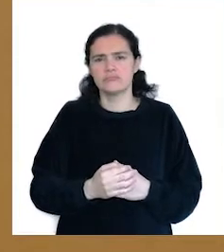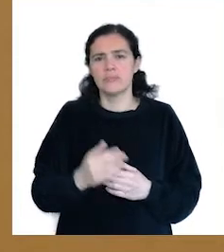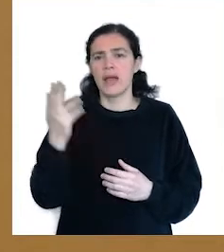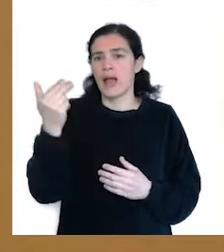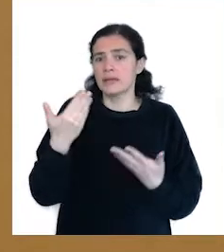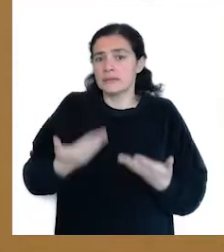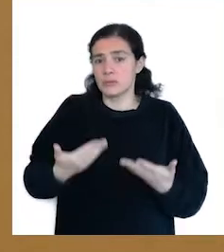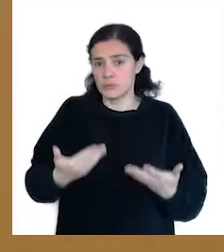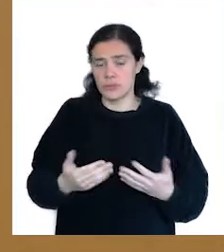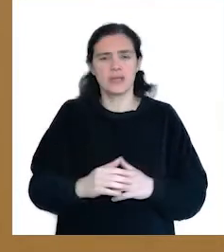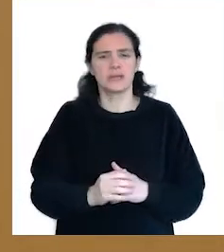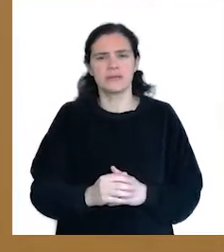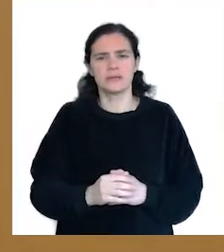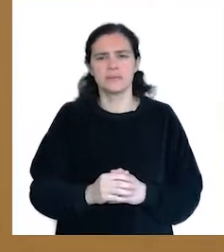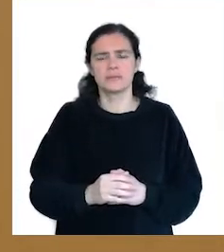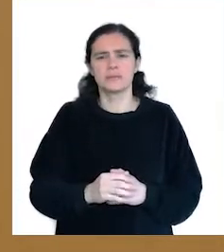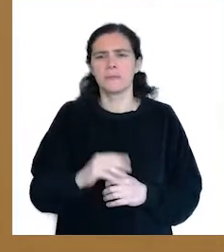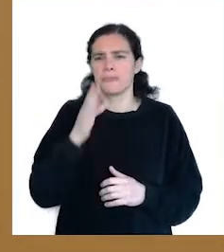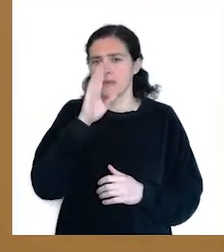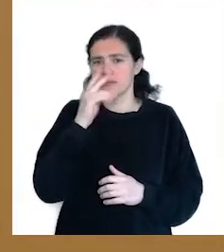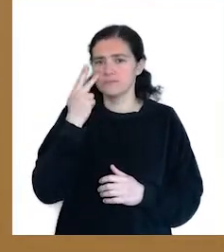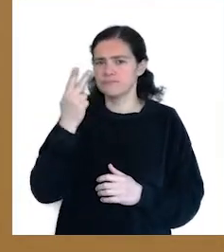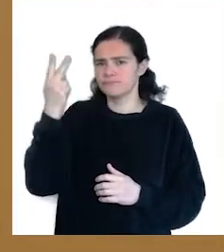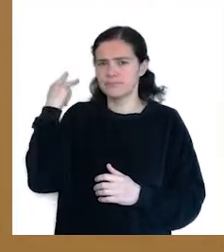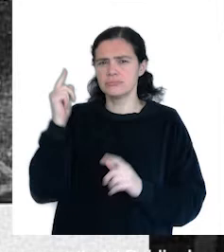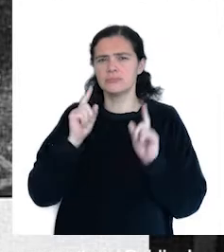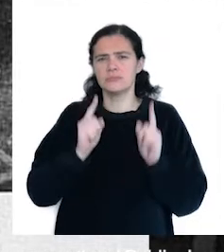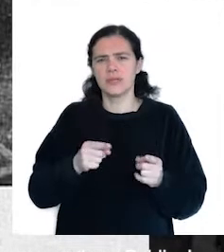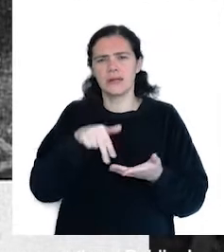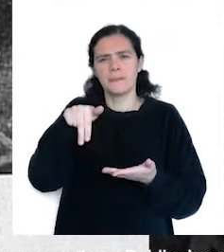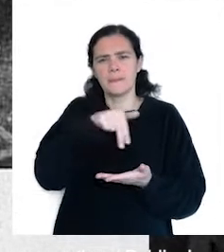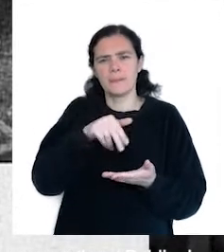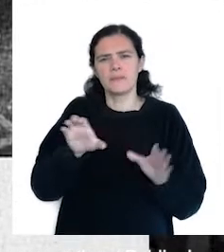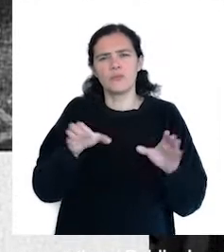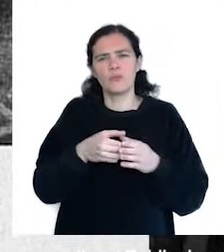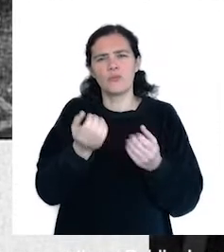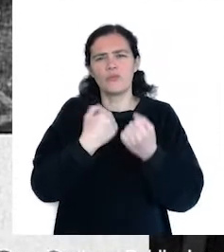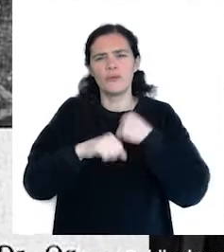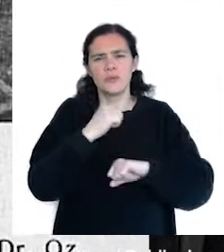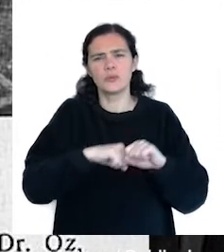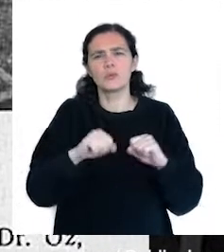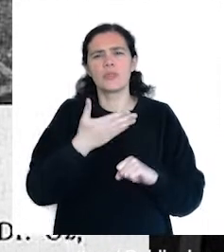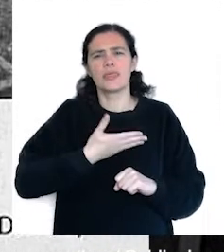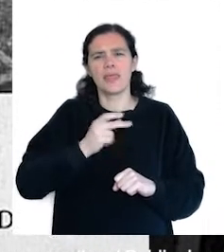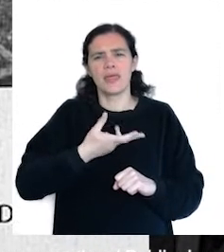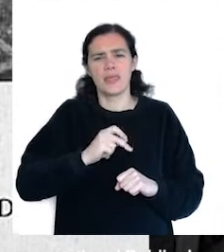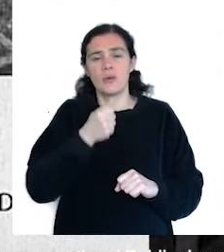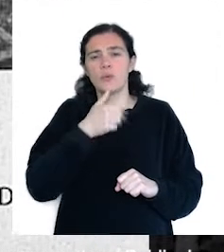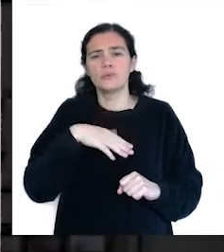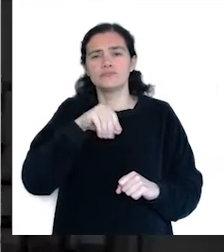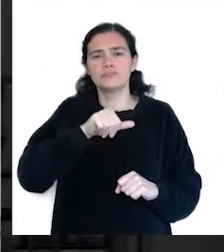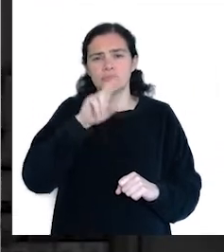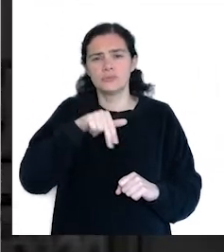of contemporary art, if we look back, started on the stage with the movement, with